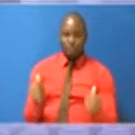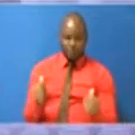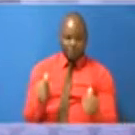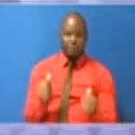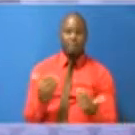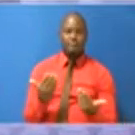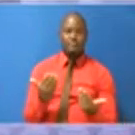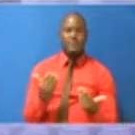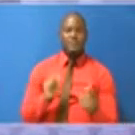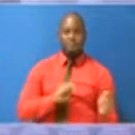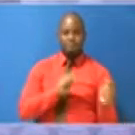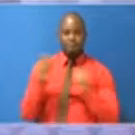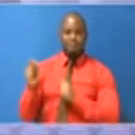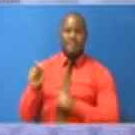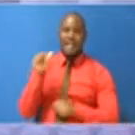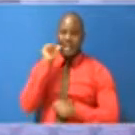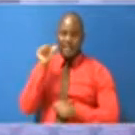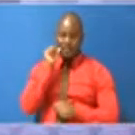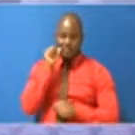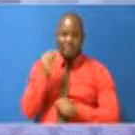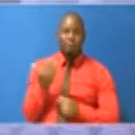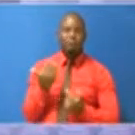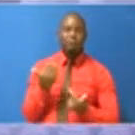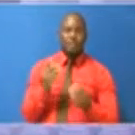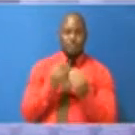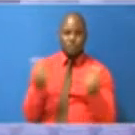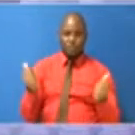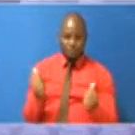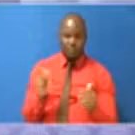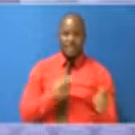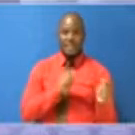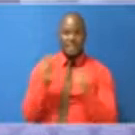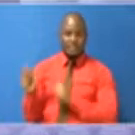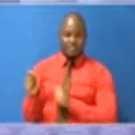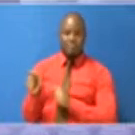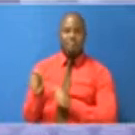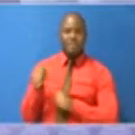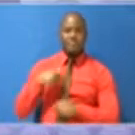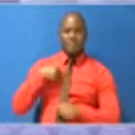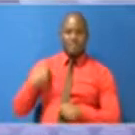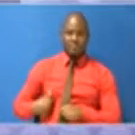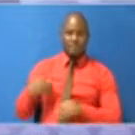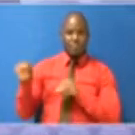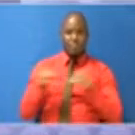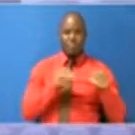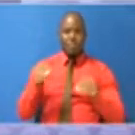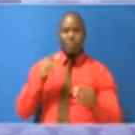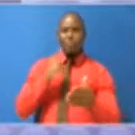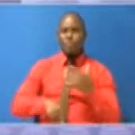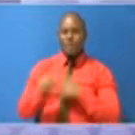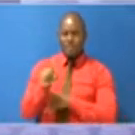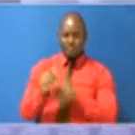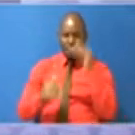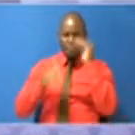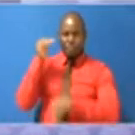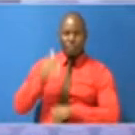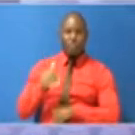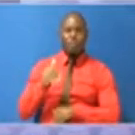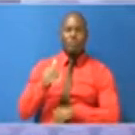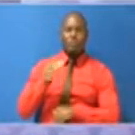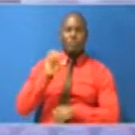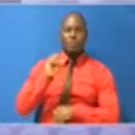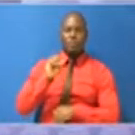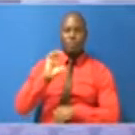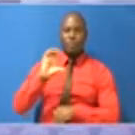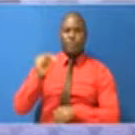transit in london he sorted out transit in beijing mobility what's his name professor washington or